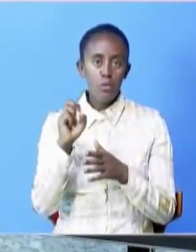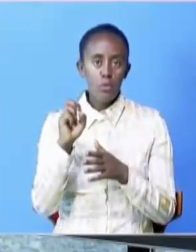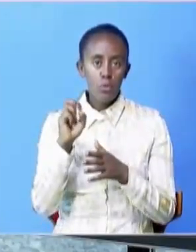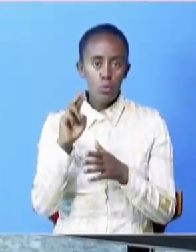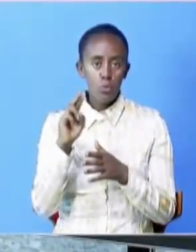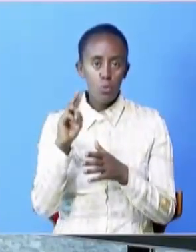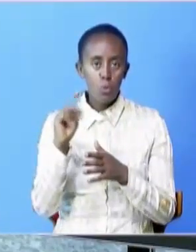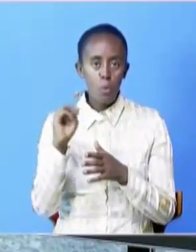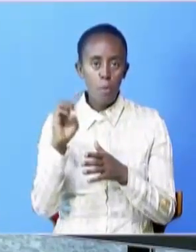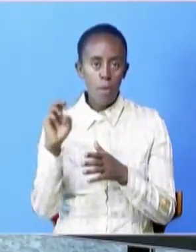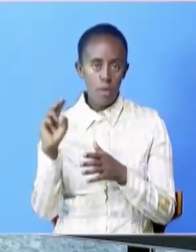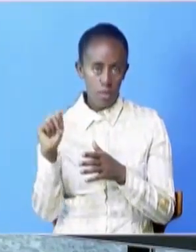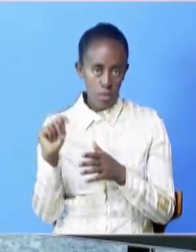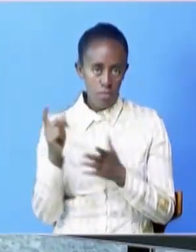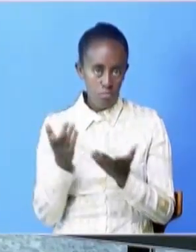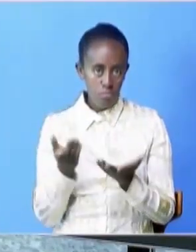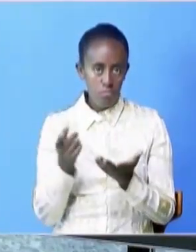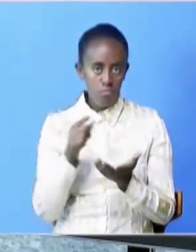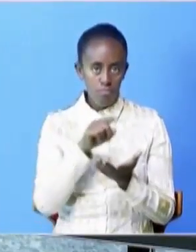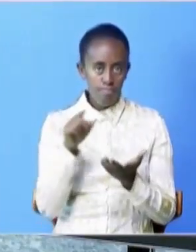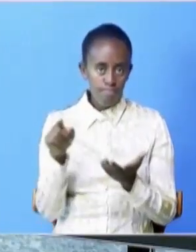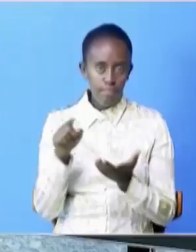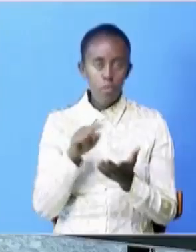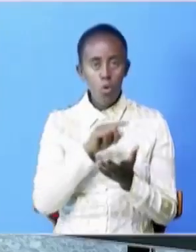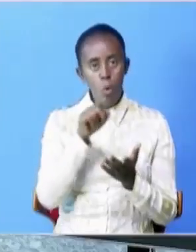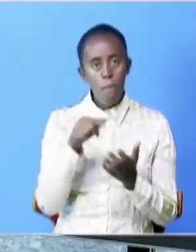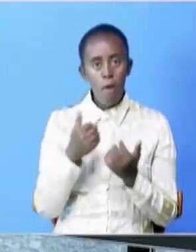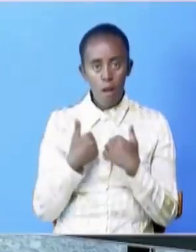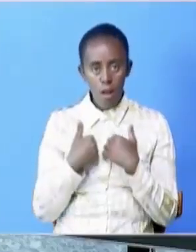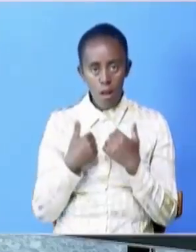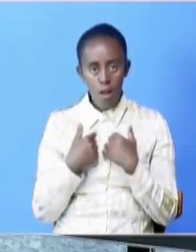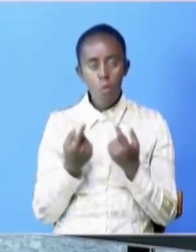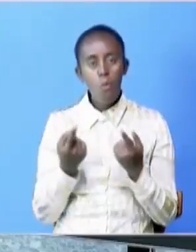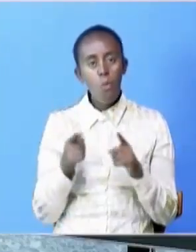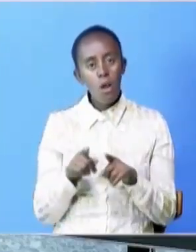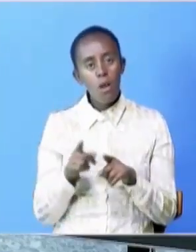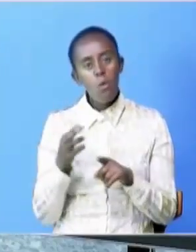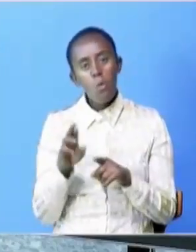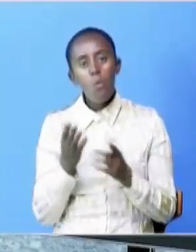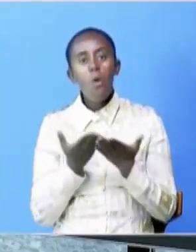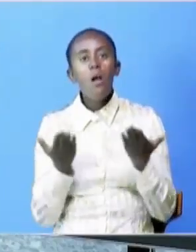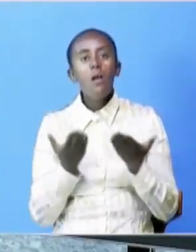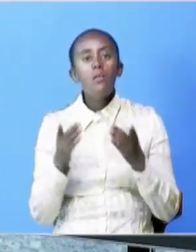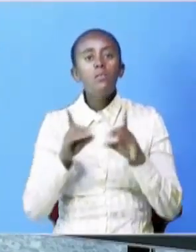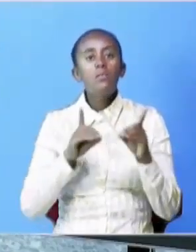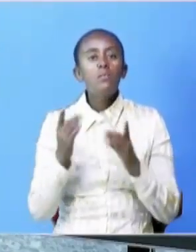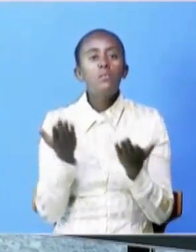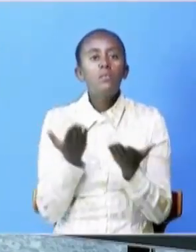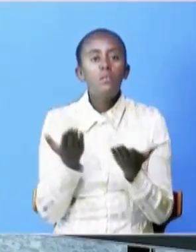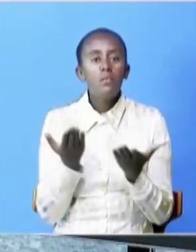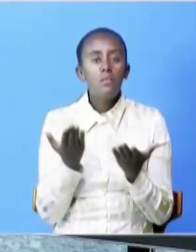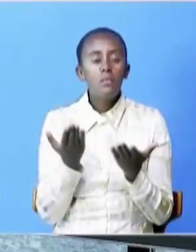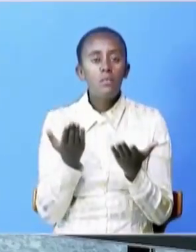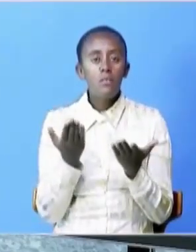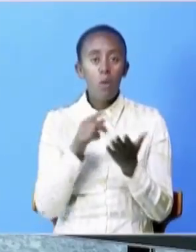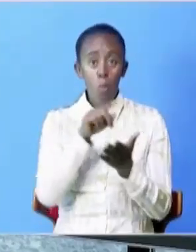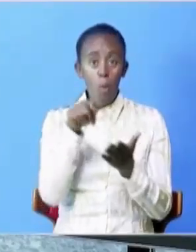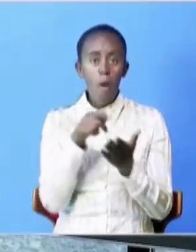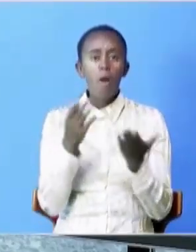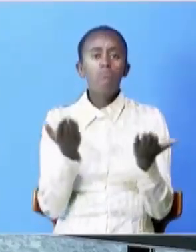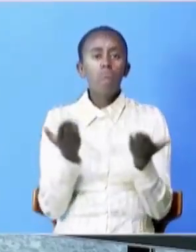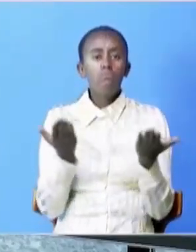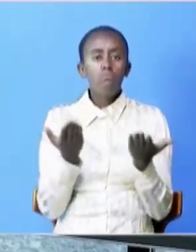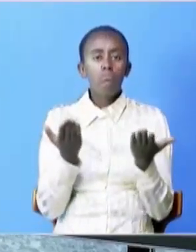We have used comma here. When or where did we use comma here? We used comma